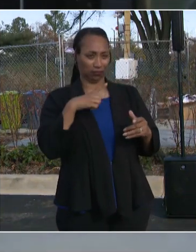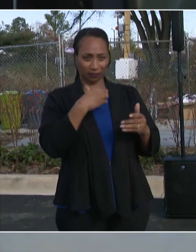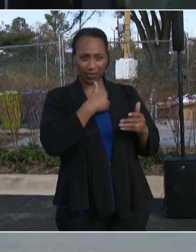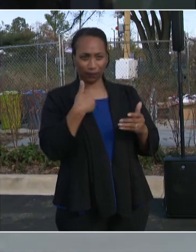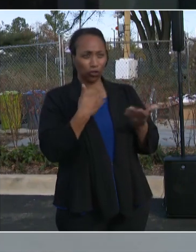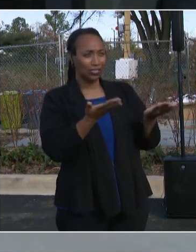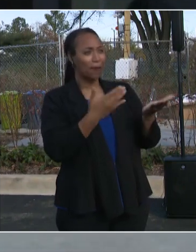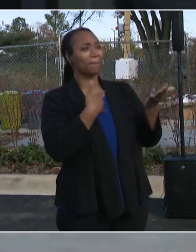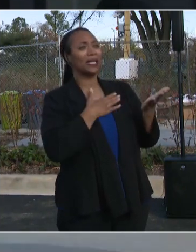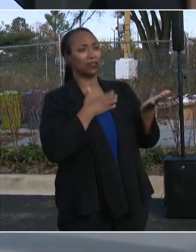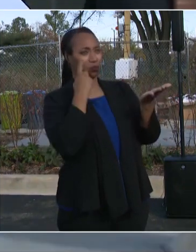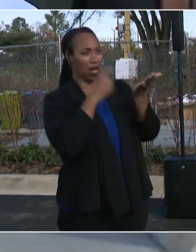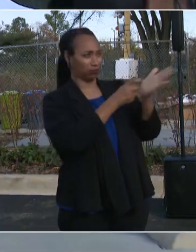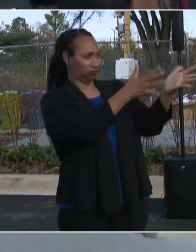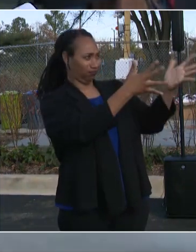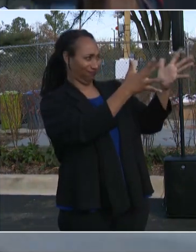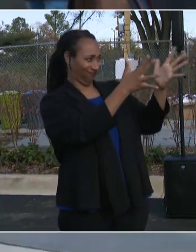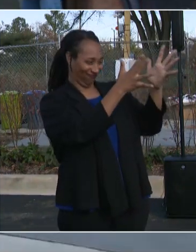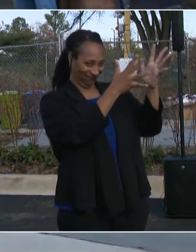member.